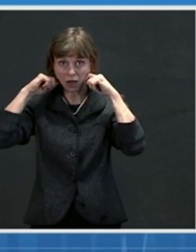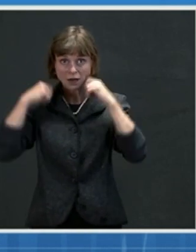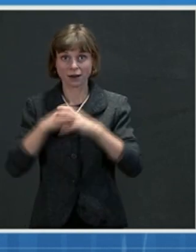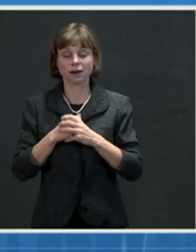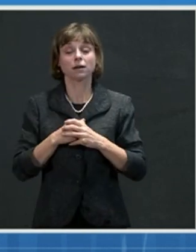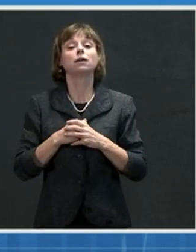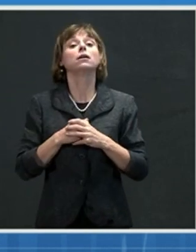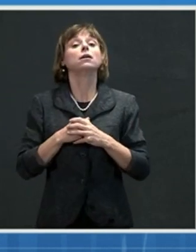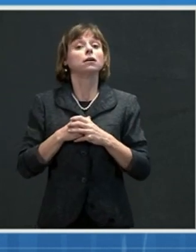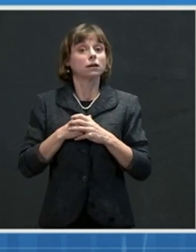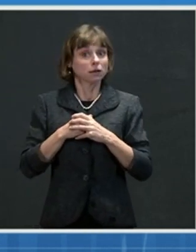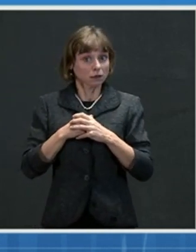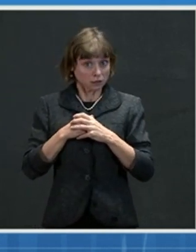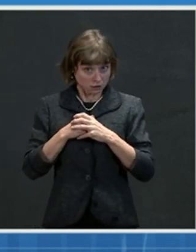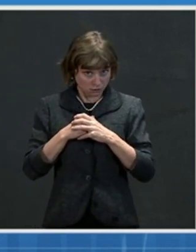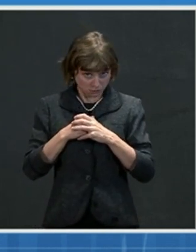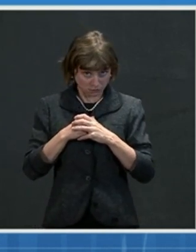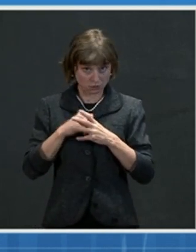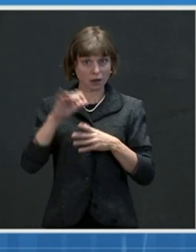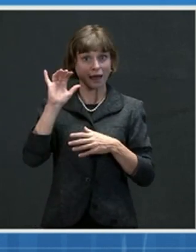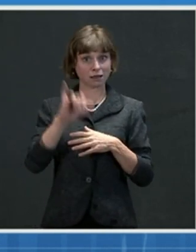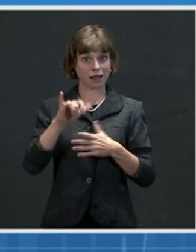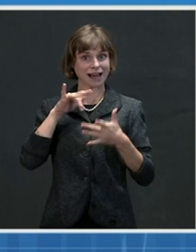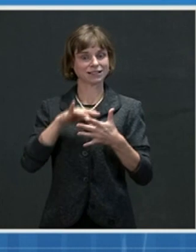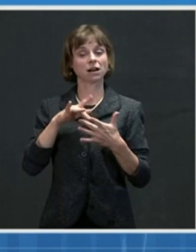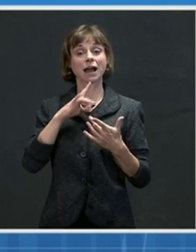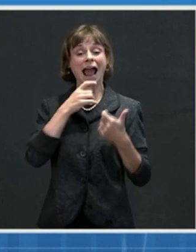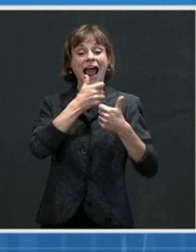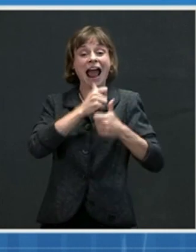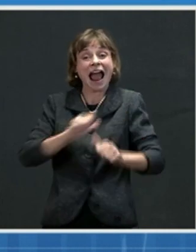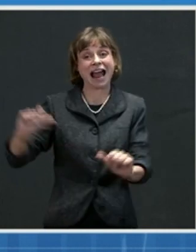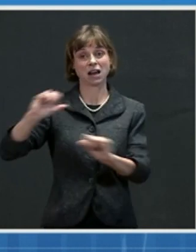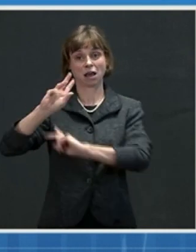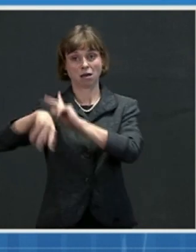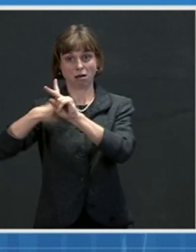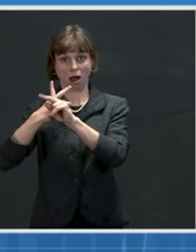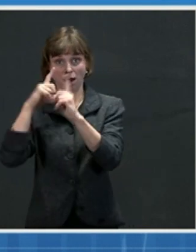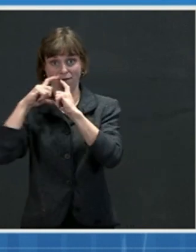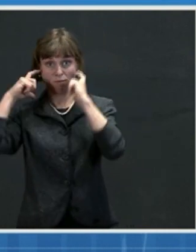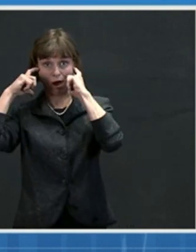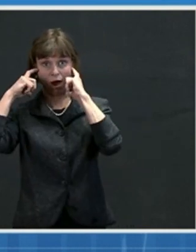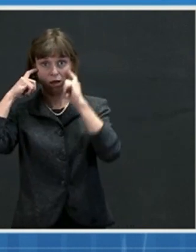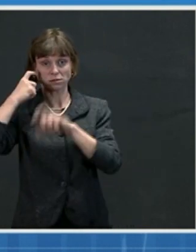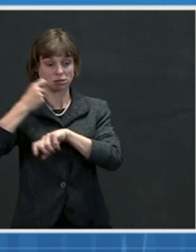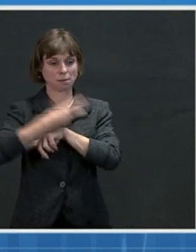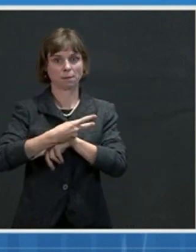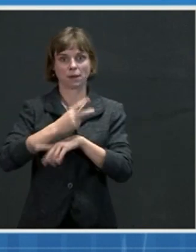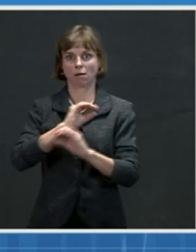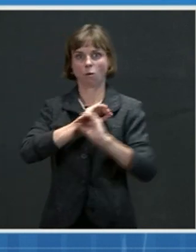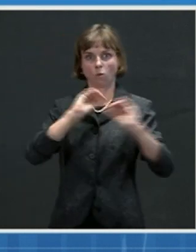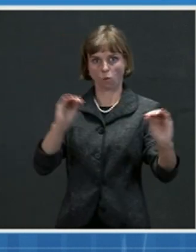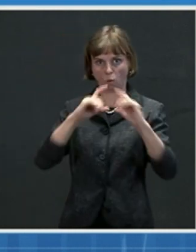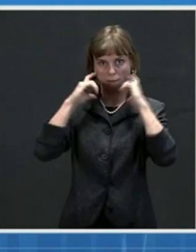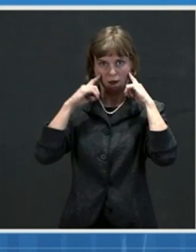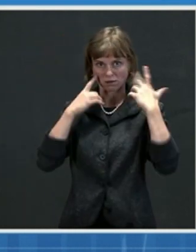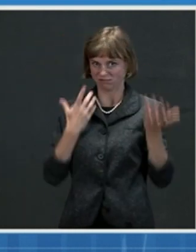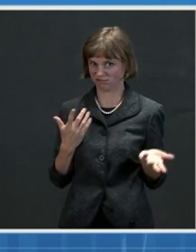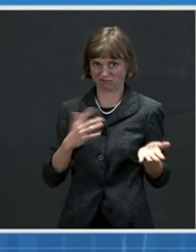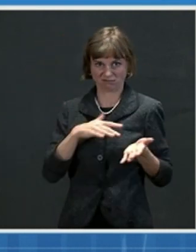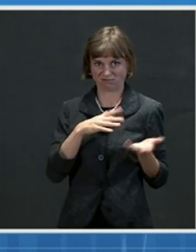the study, wearing any type of mask performed significantly better than not wearing a mask.